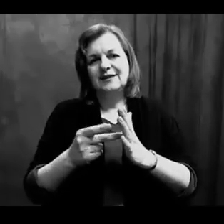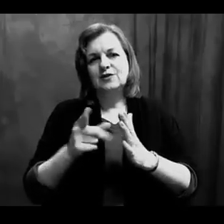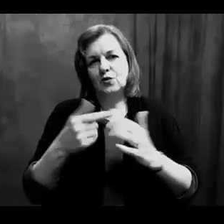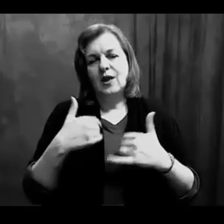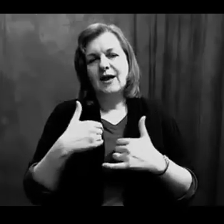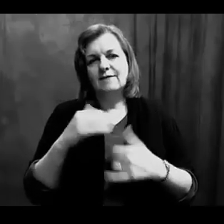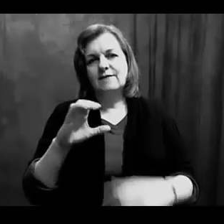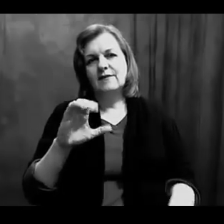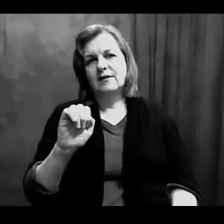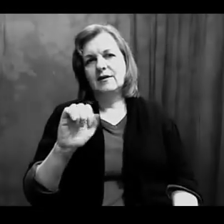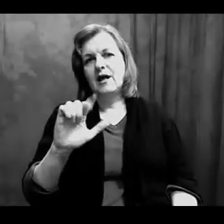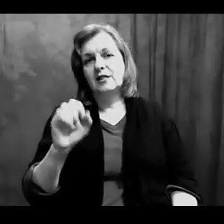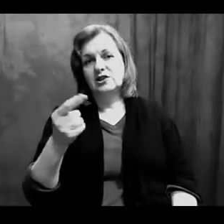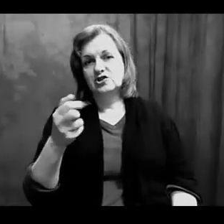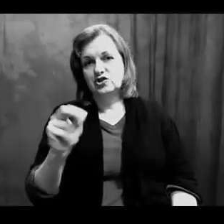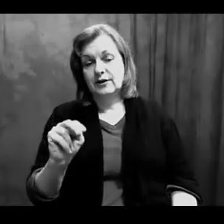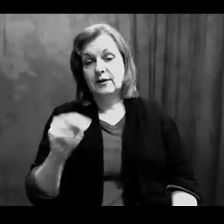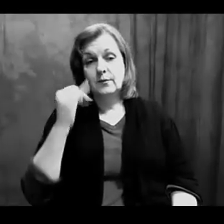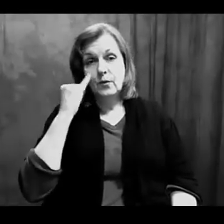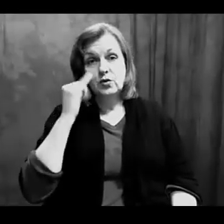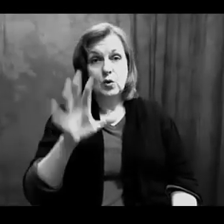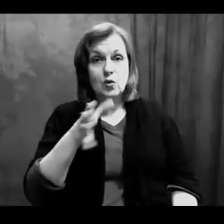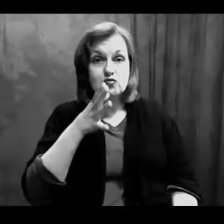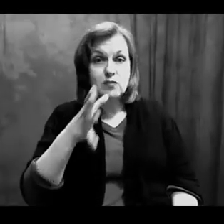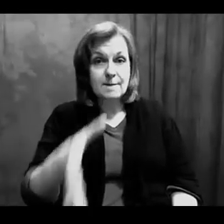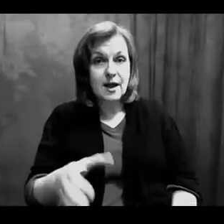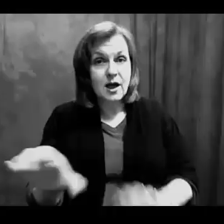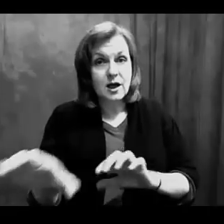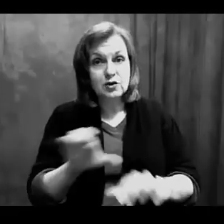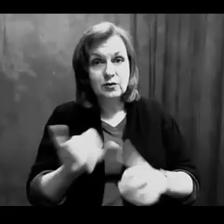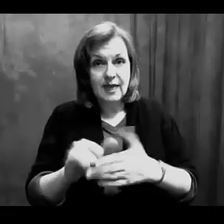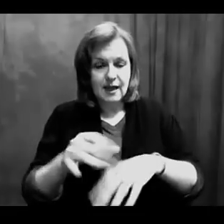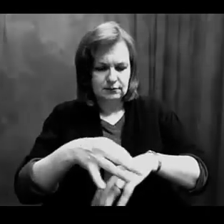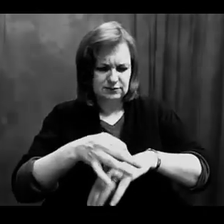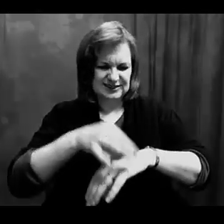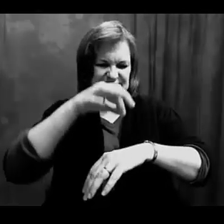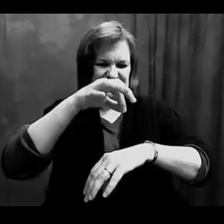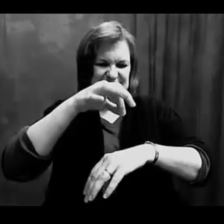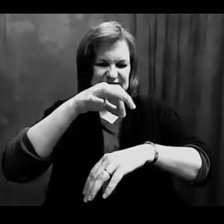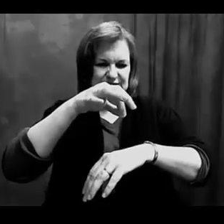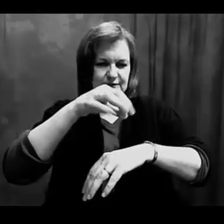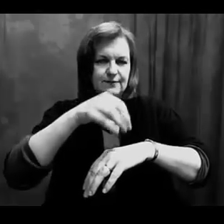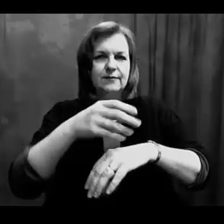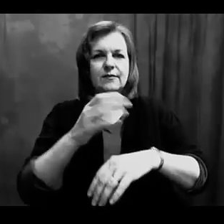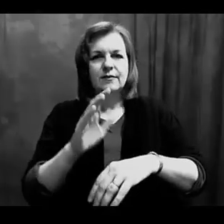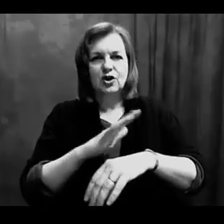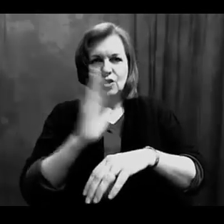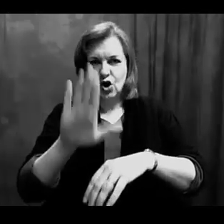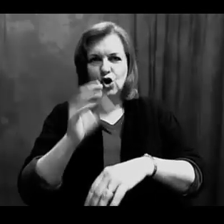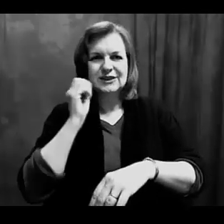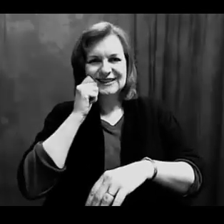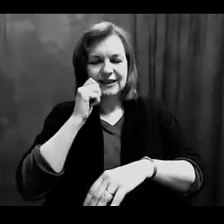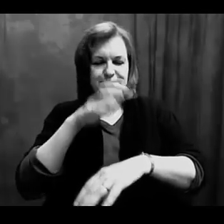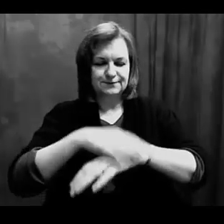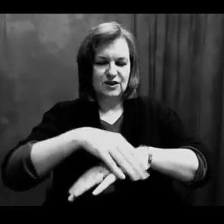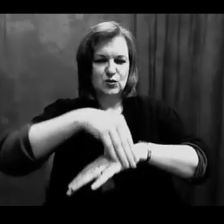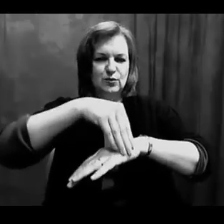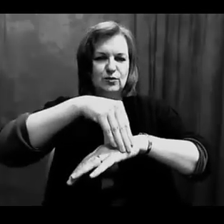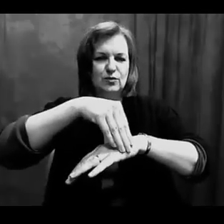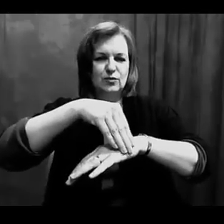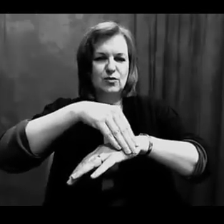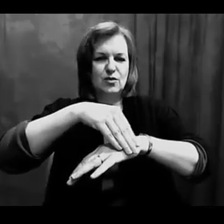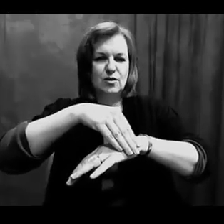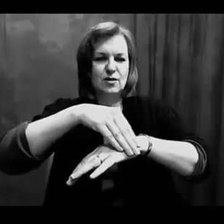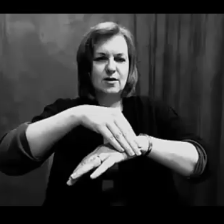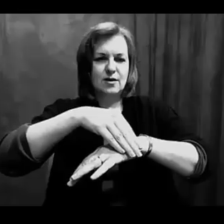go back into place is your level of collagen. If you have your grandma do the same thing, her